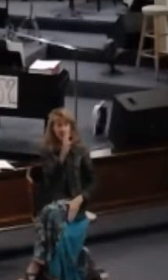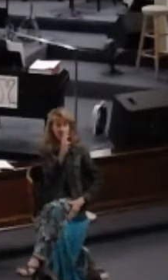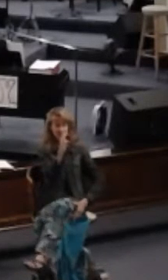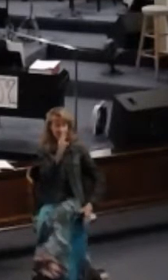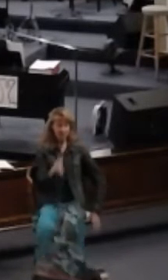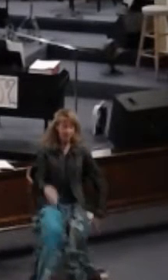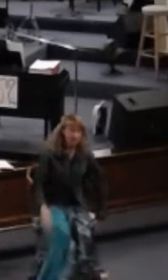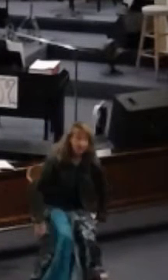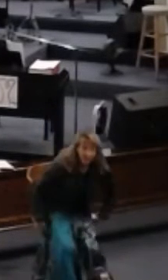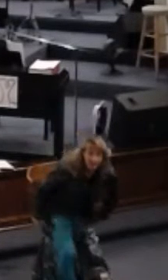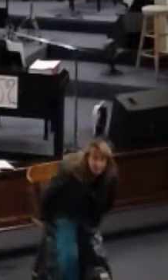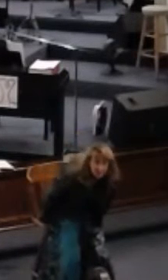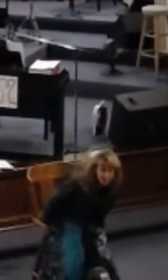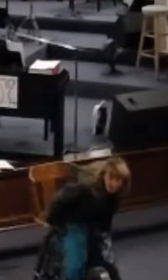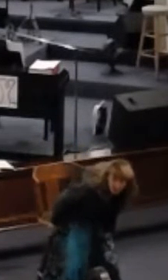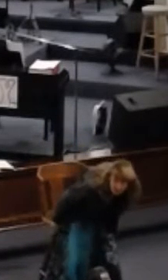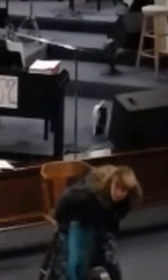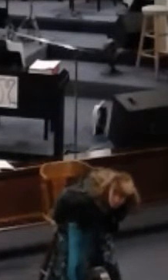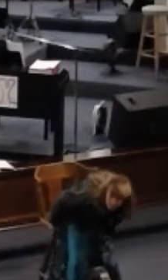chapter 6.